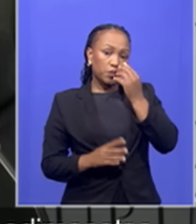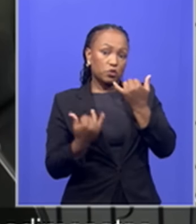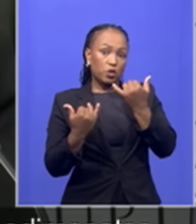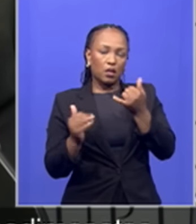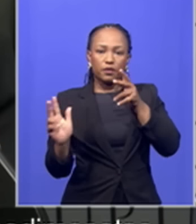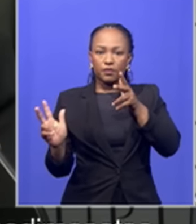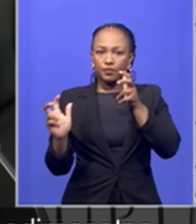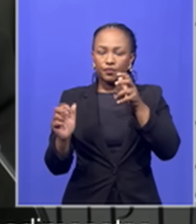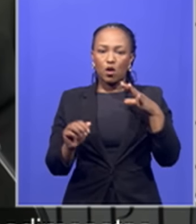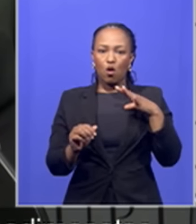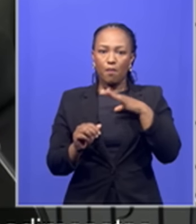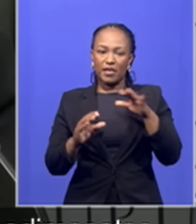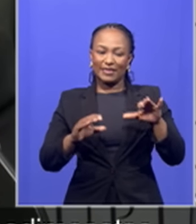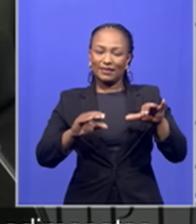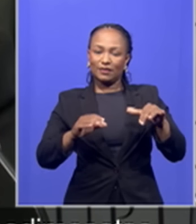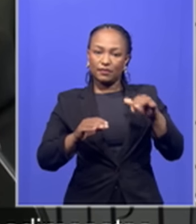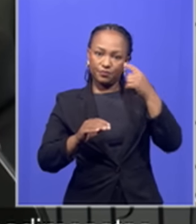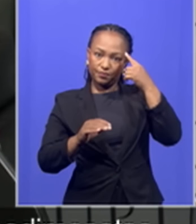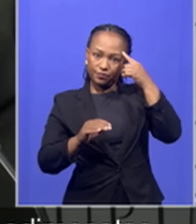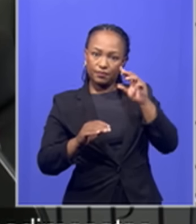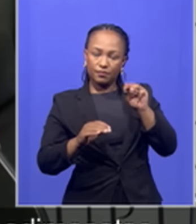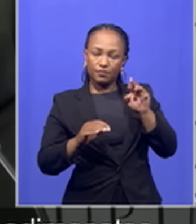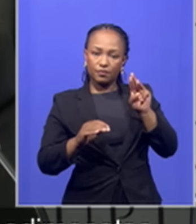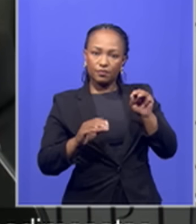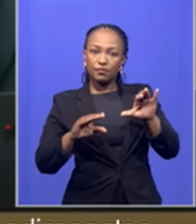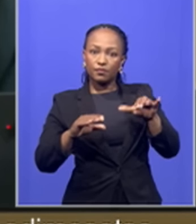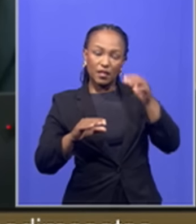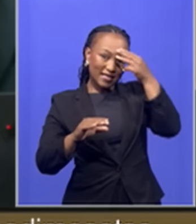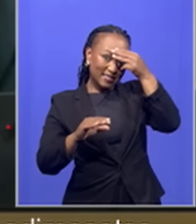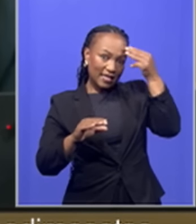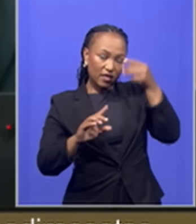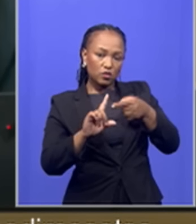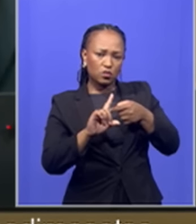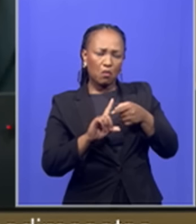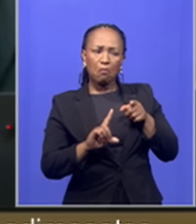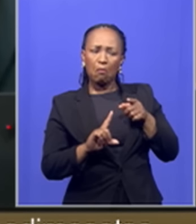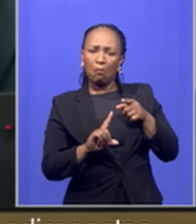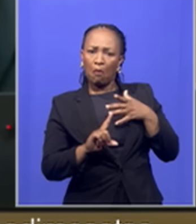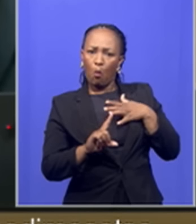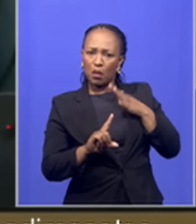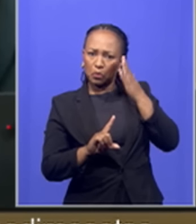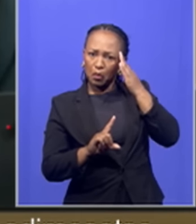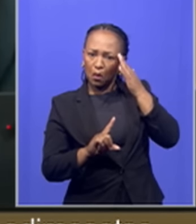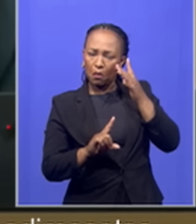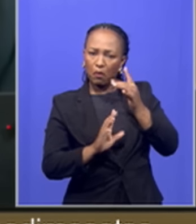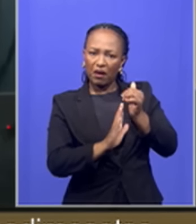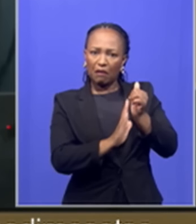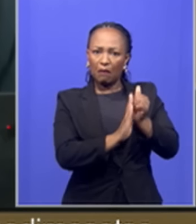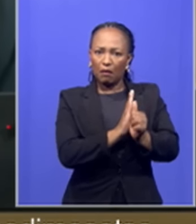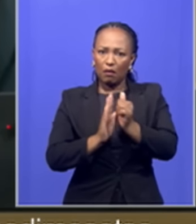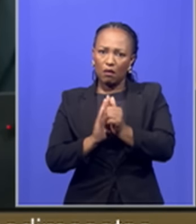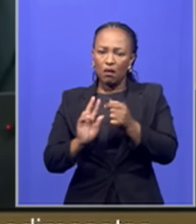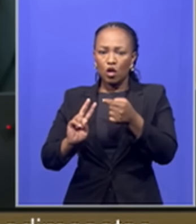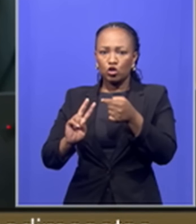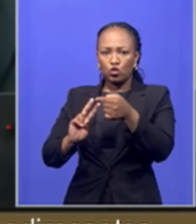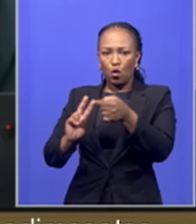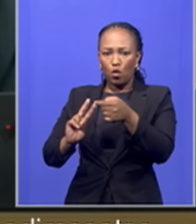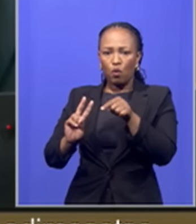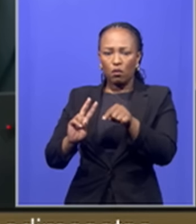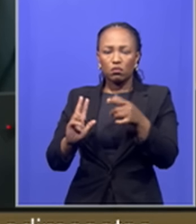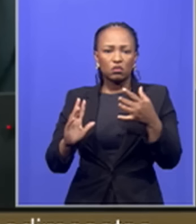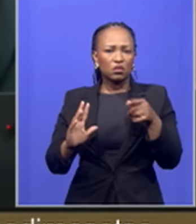fa komishene ya Matlanga e utlwile fa Tona Senzo Mchunu a ne a na le kgatlhego mo dipolaong tsa balekgotla ba le babedi